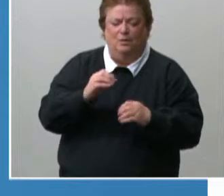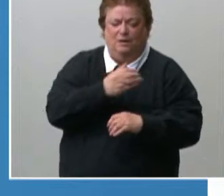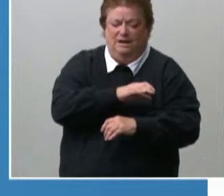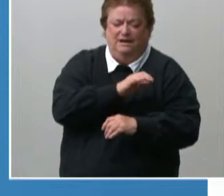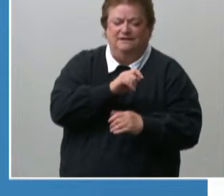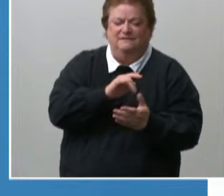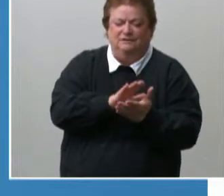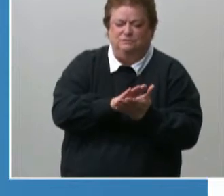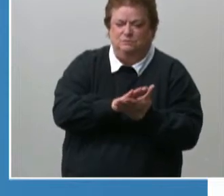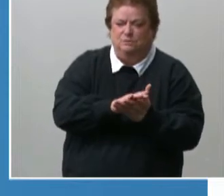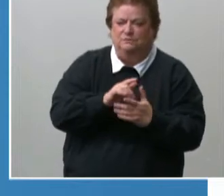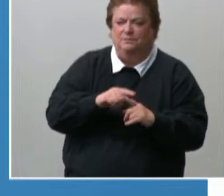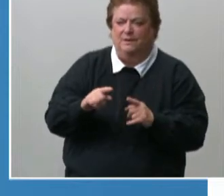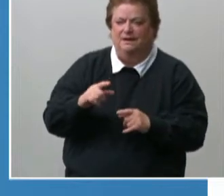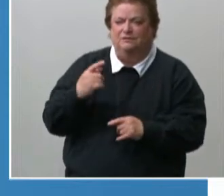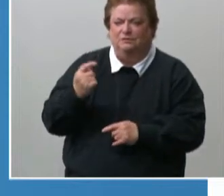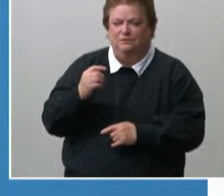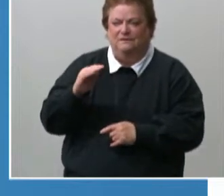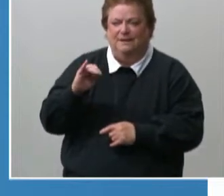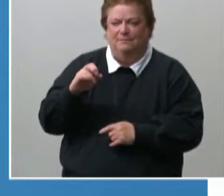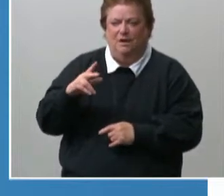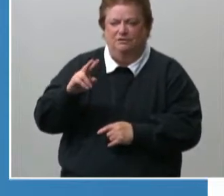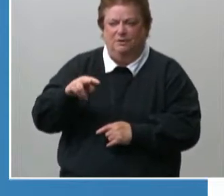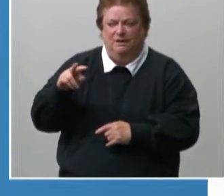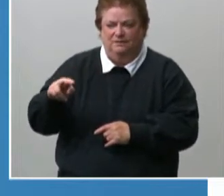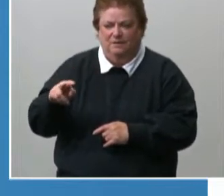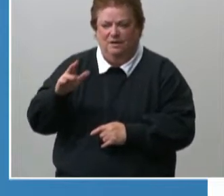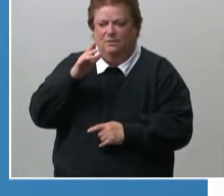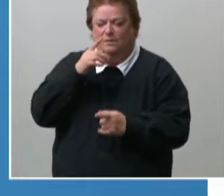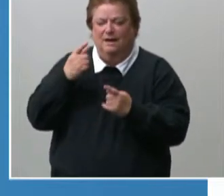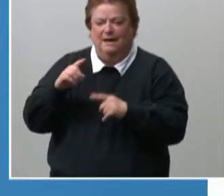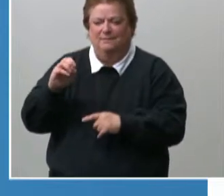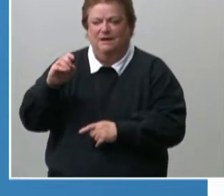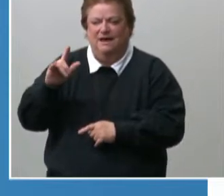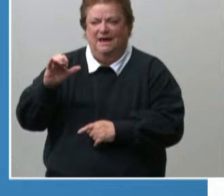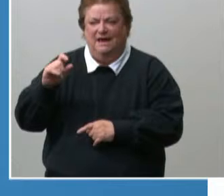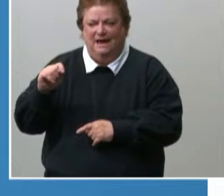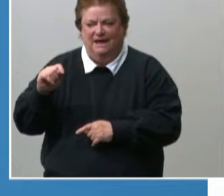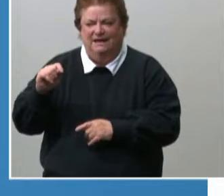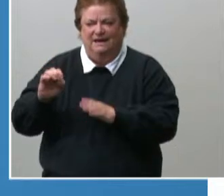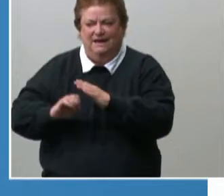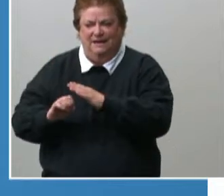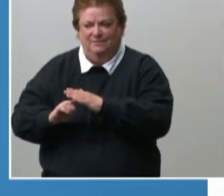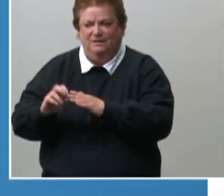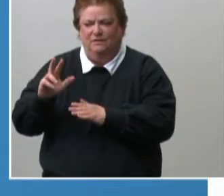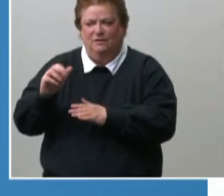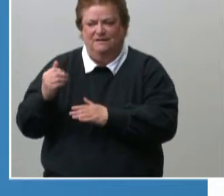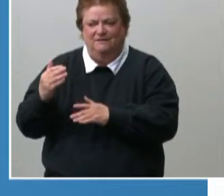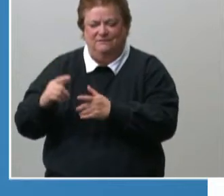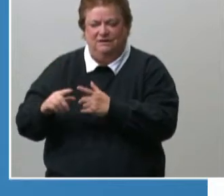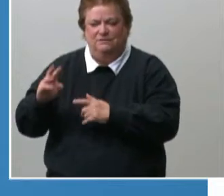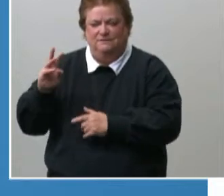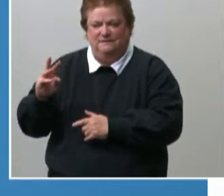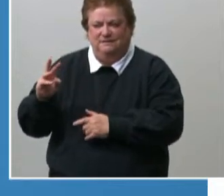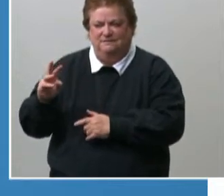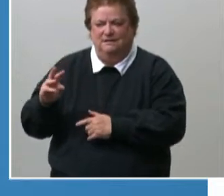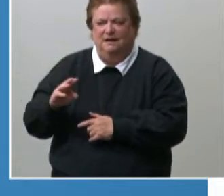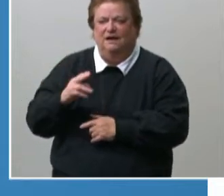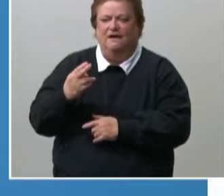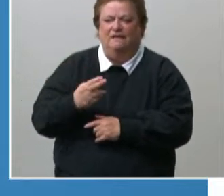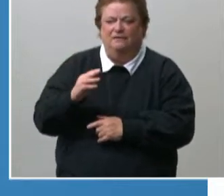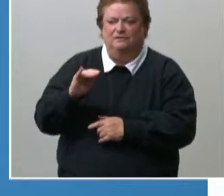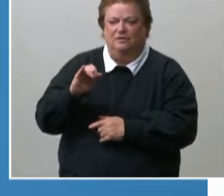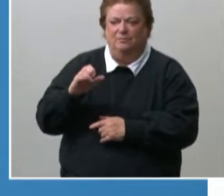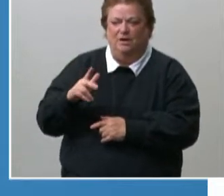schools, but again on Tuesday, March 22nd, we'll be at Elliott Elementary from 3:15 to 6. And